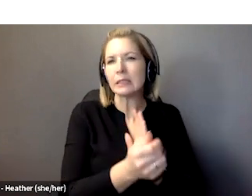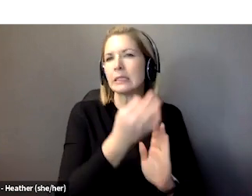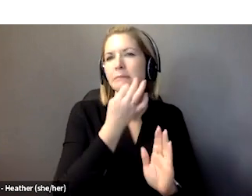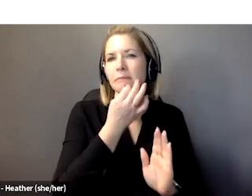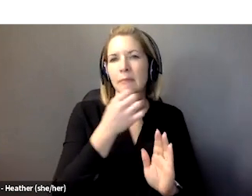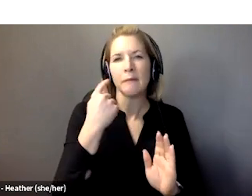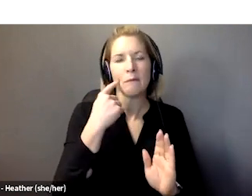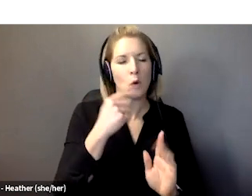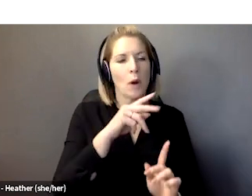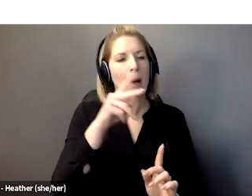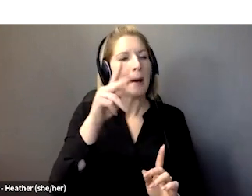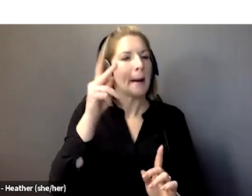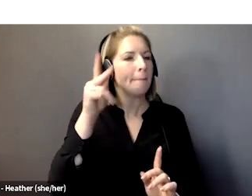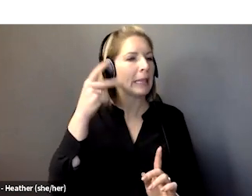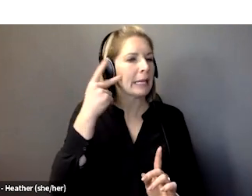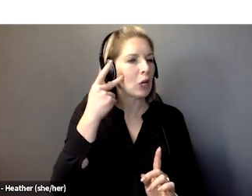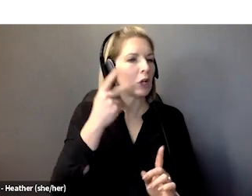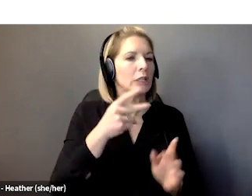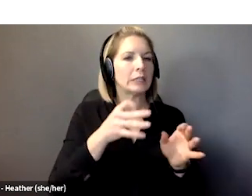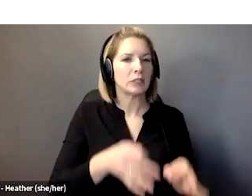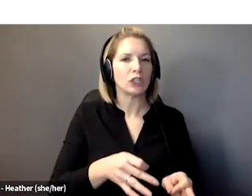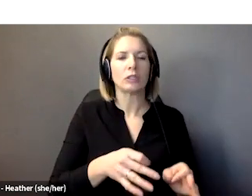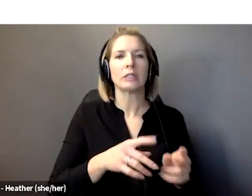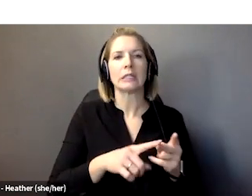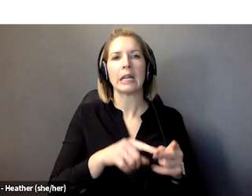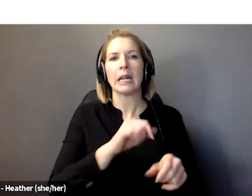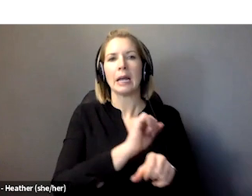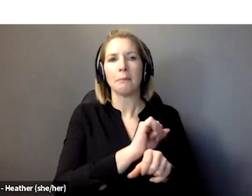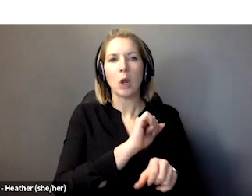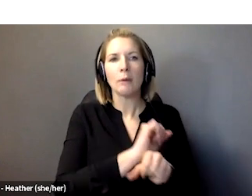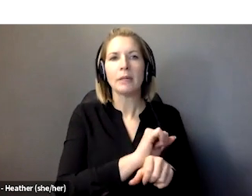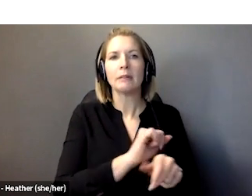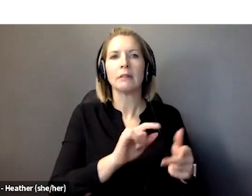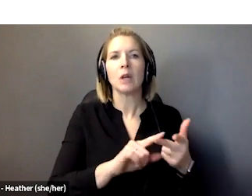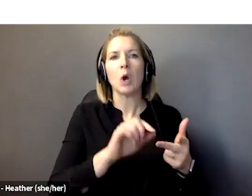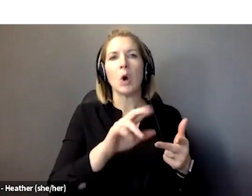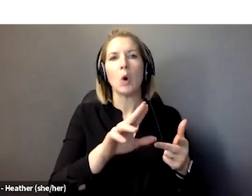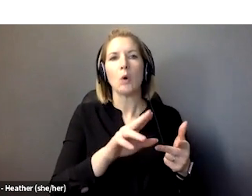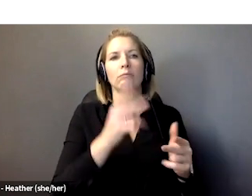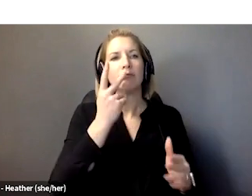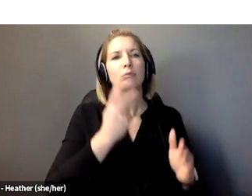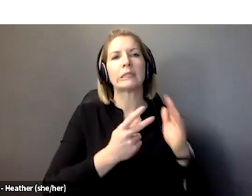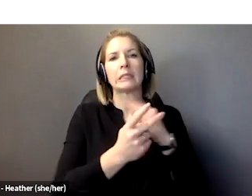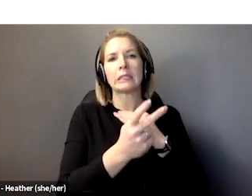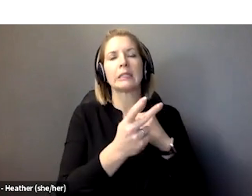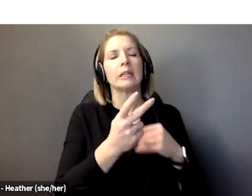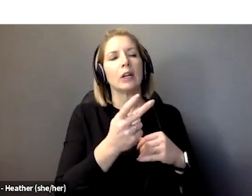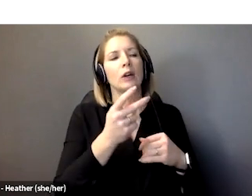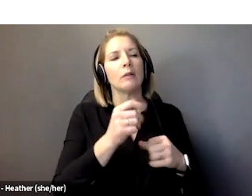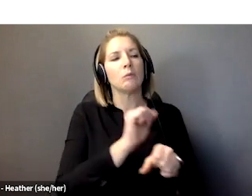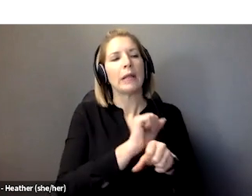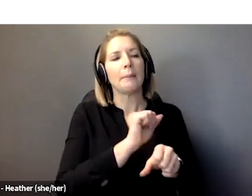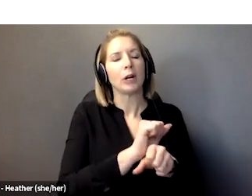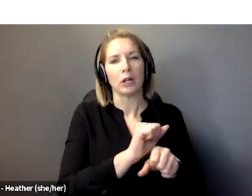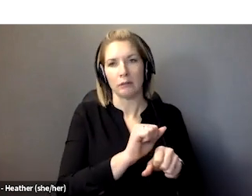of policymaking, disability and employment, labor markets, or strategic foresight. In total,